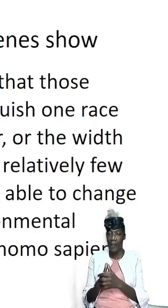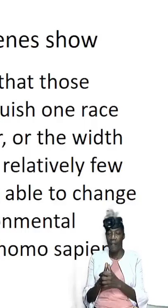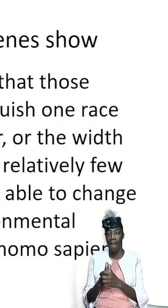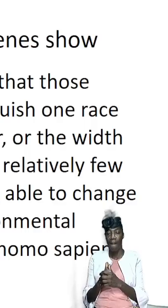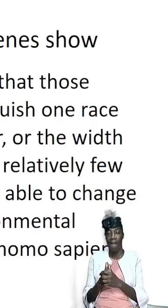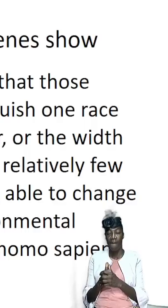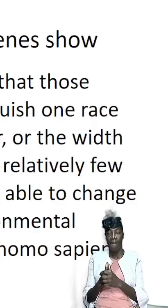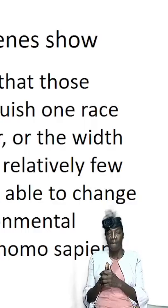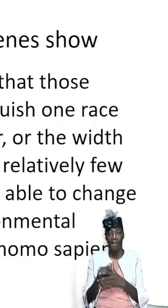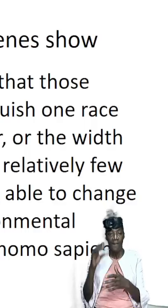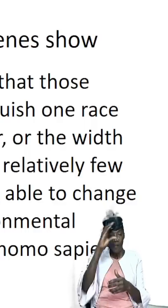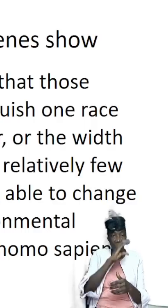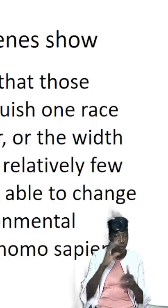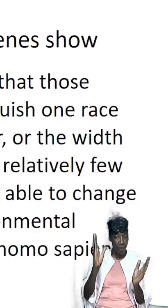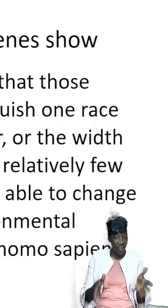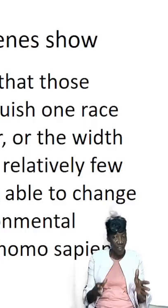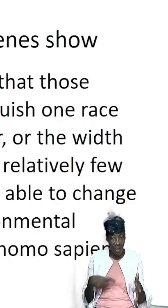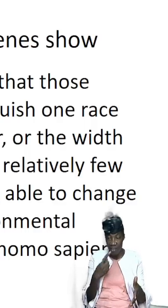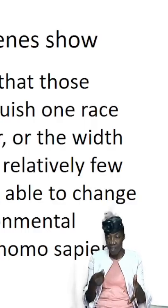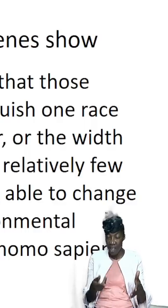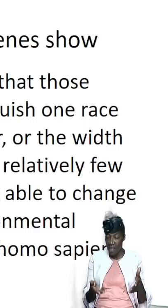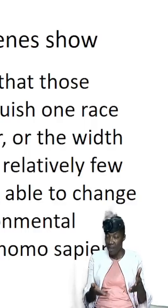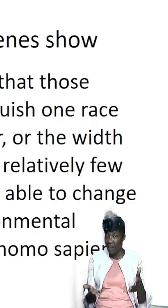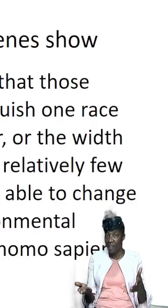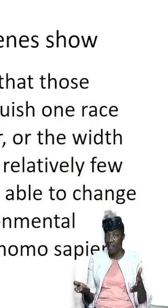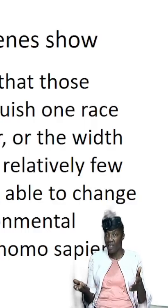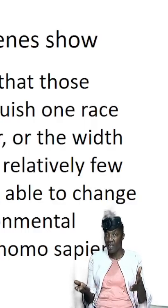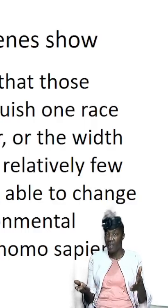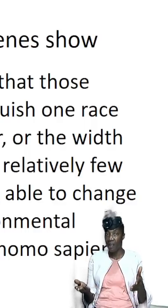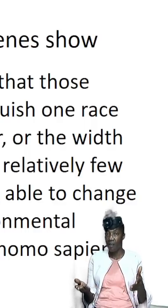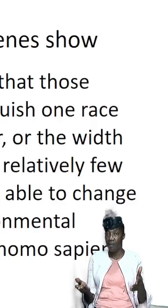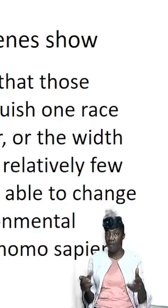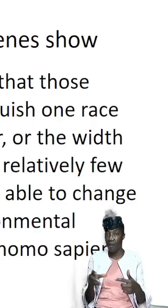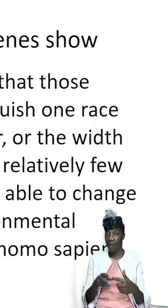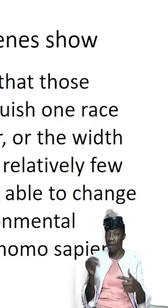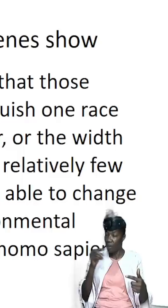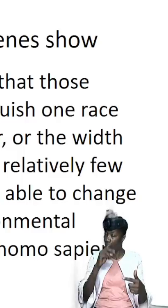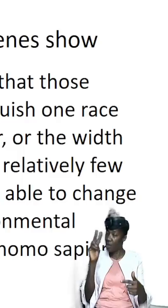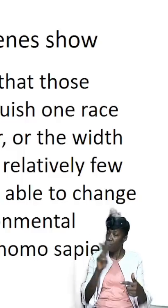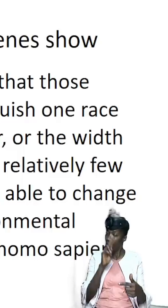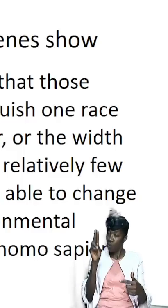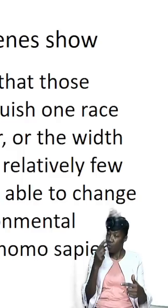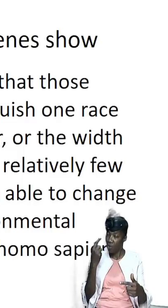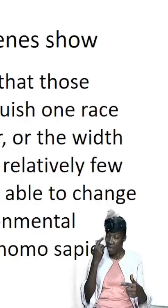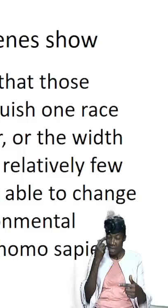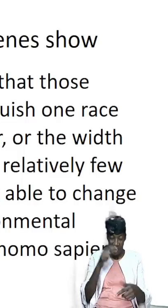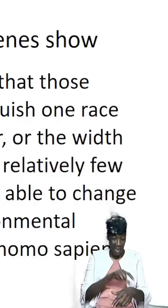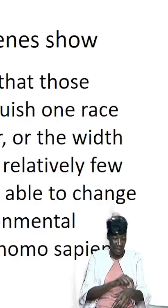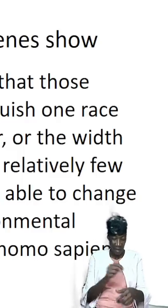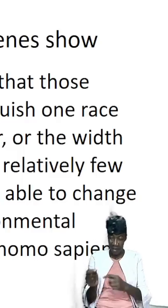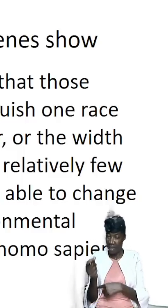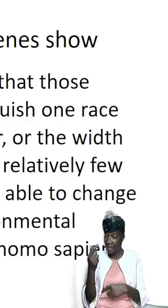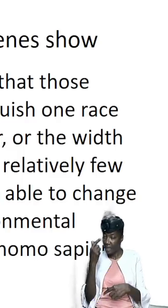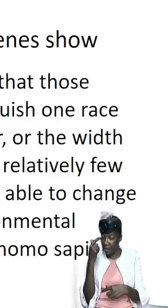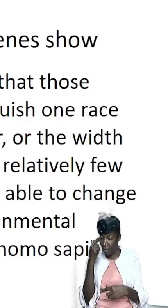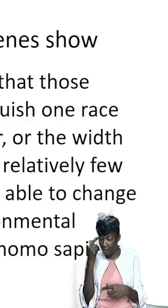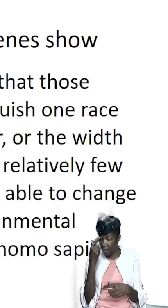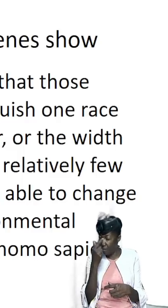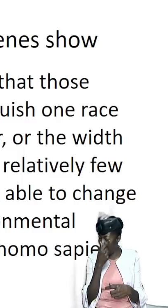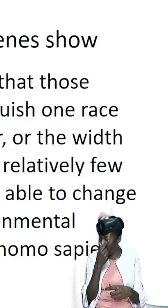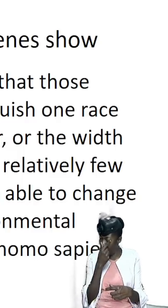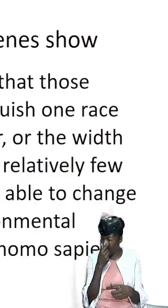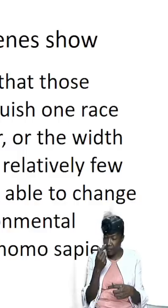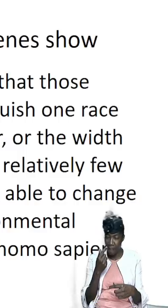The researchers say that those traits more commonly used to distinguish one race from another, like the skin, the eye color, the width of the nose, are